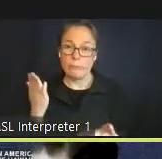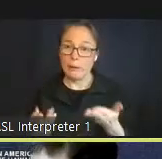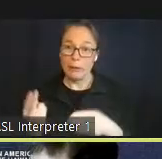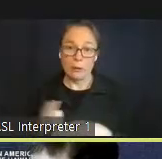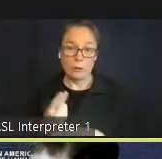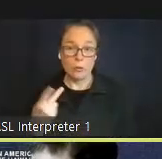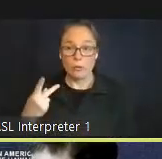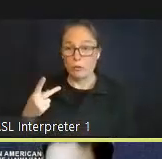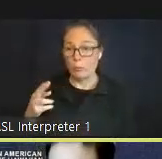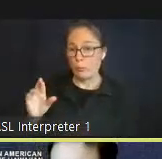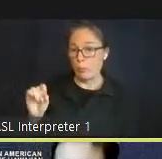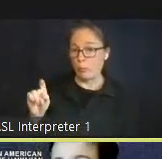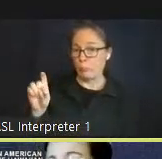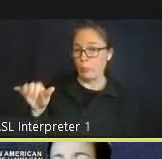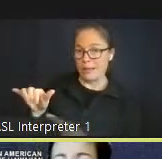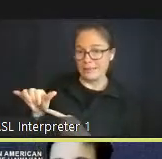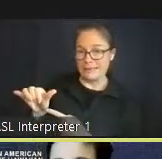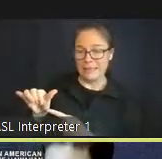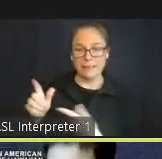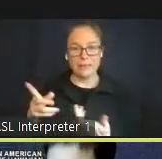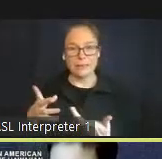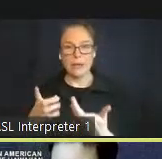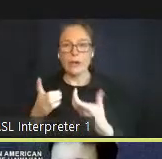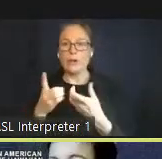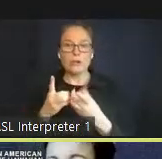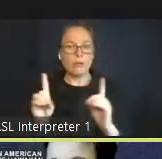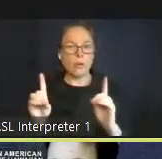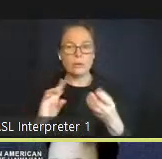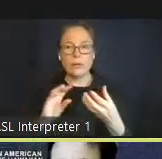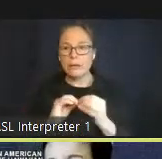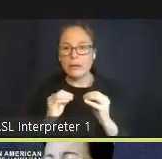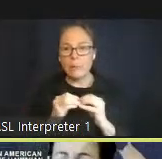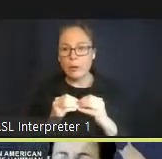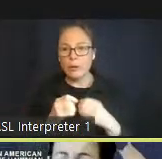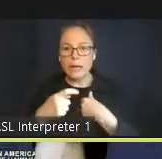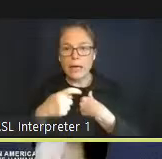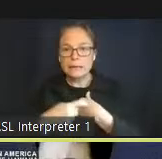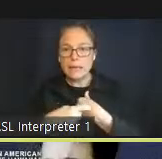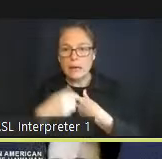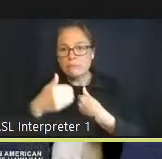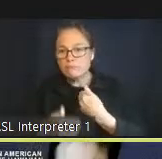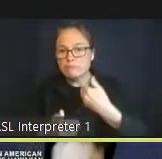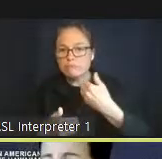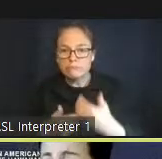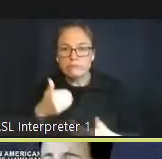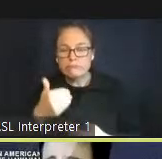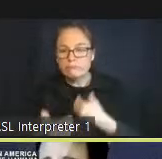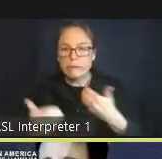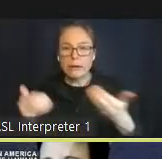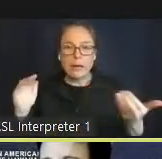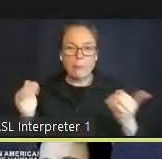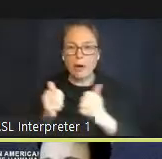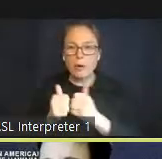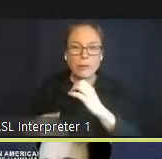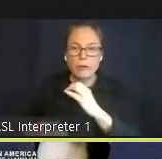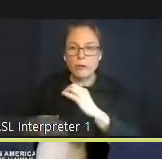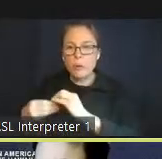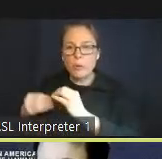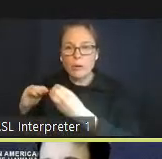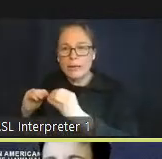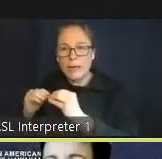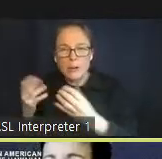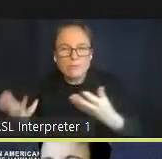of, you know, divorces over the course of time per capita or something. I don't mean to